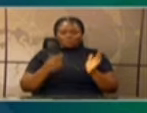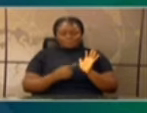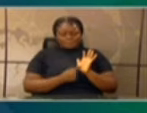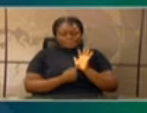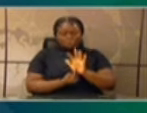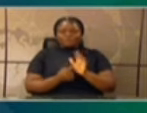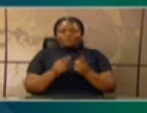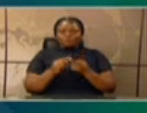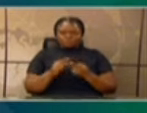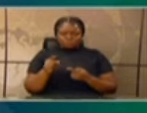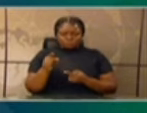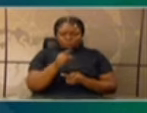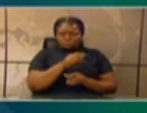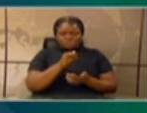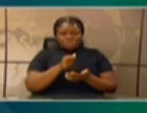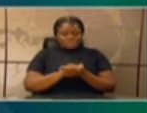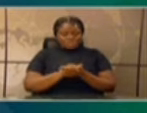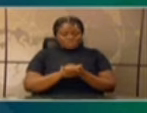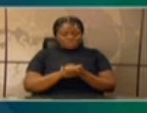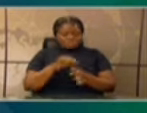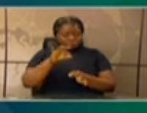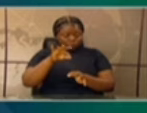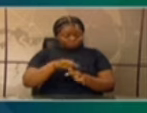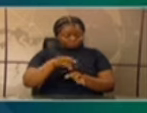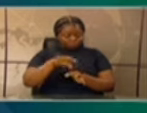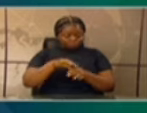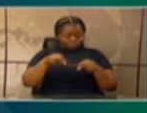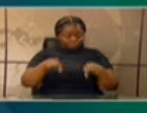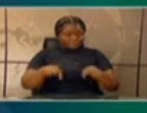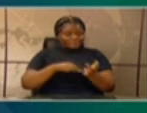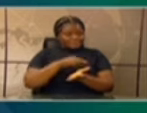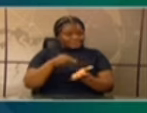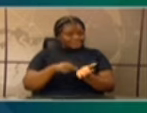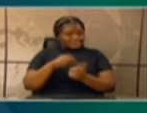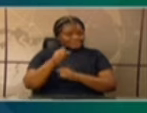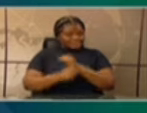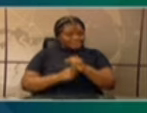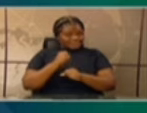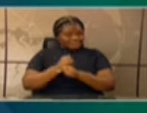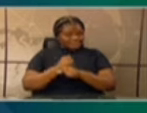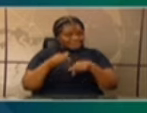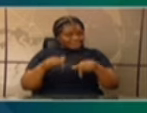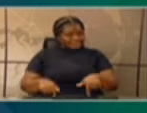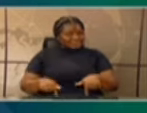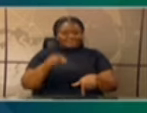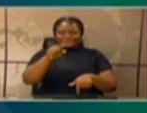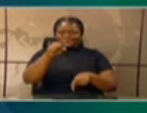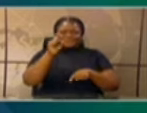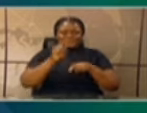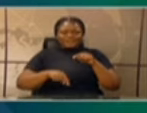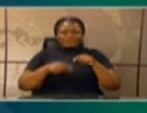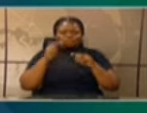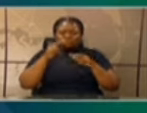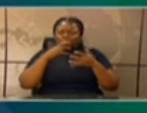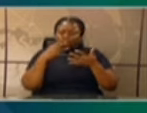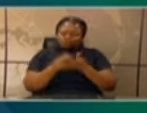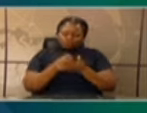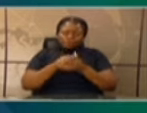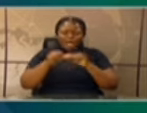elections, especially this year's elections, Munyan was stationed via Papa Bian Share